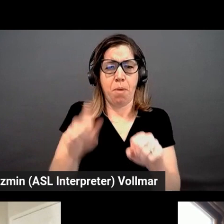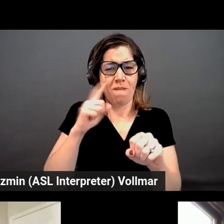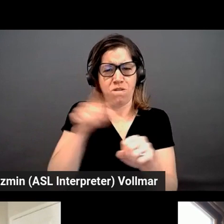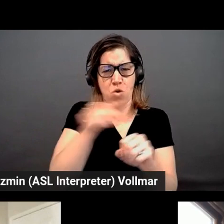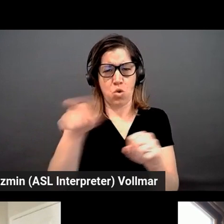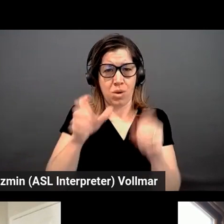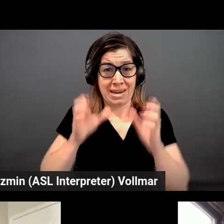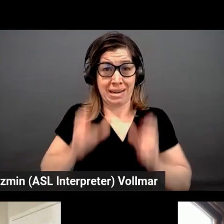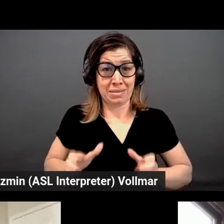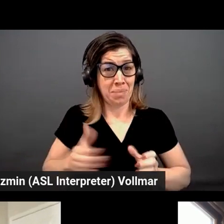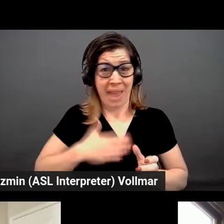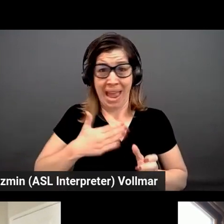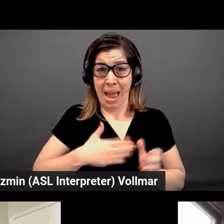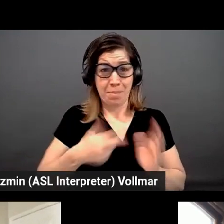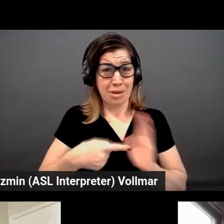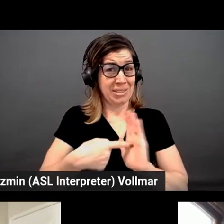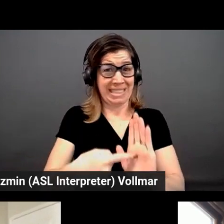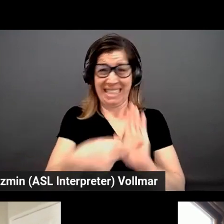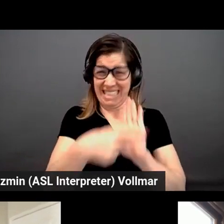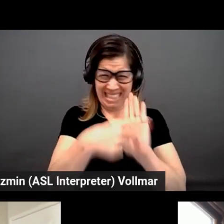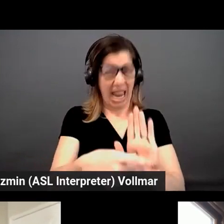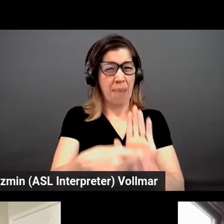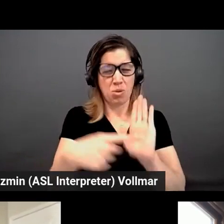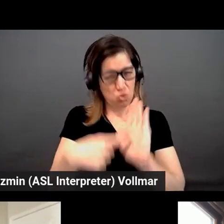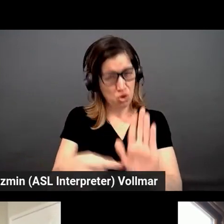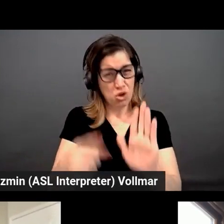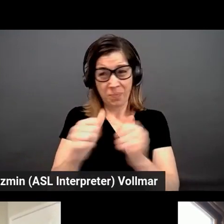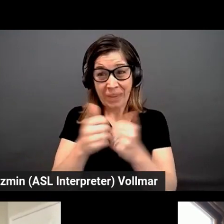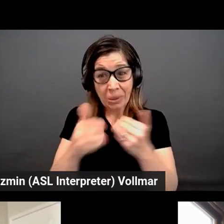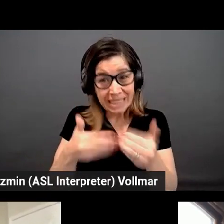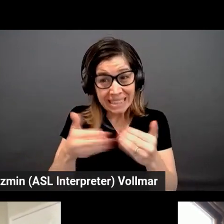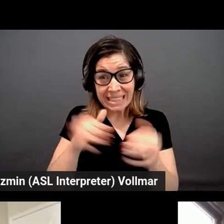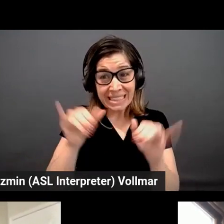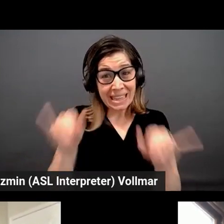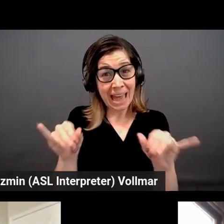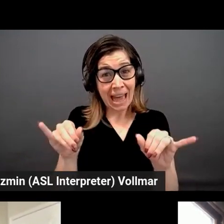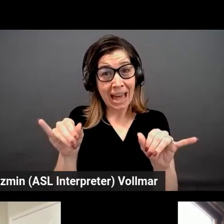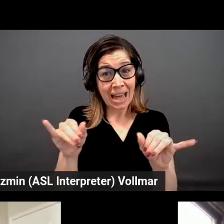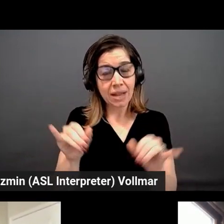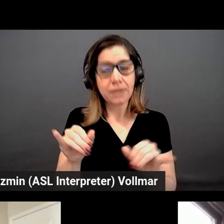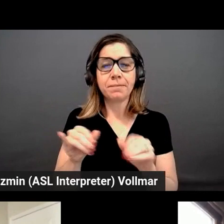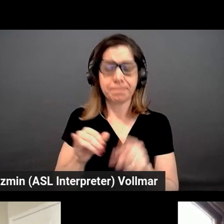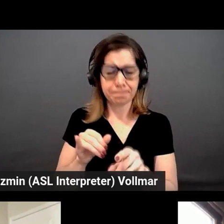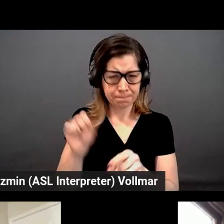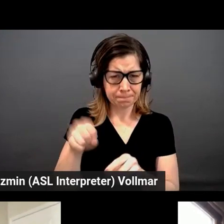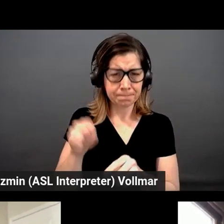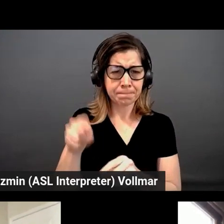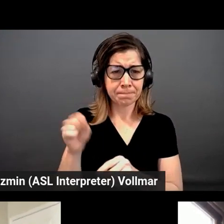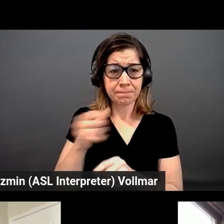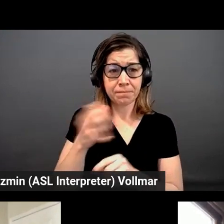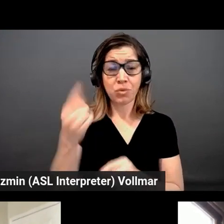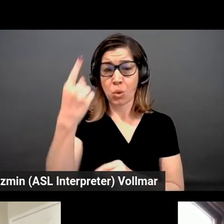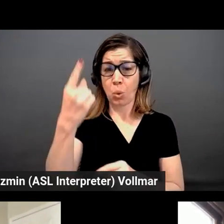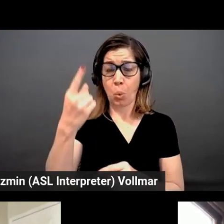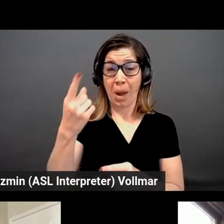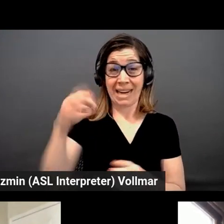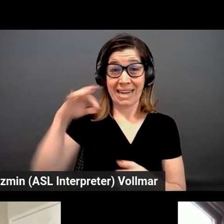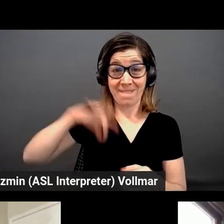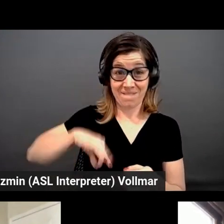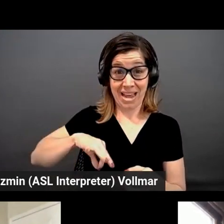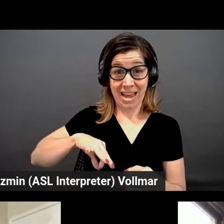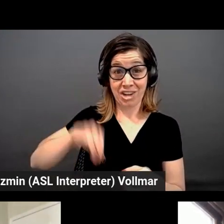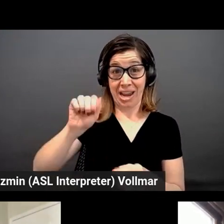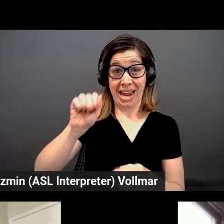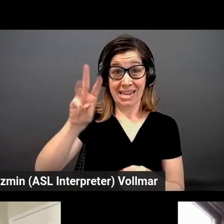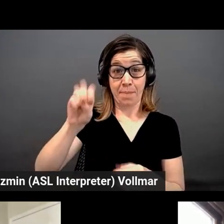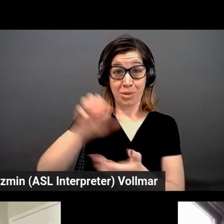demo later to show you how easy it will be. Ooh. Yeah, and I mean, one advantage of AWS Clean Rooms is that we're